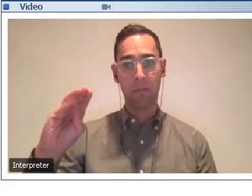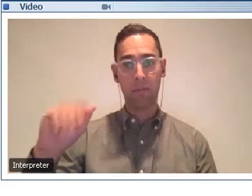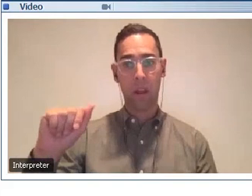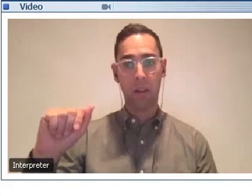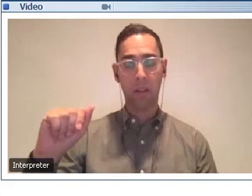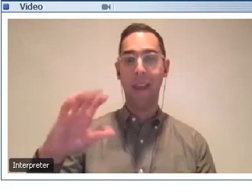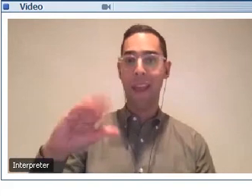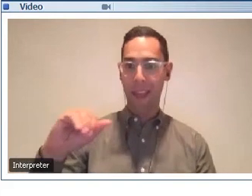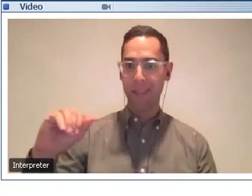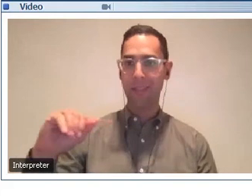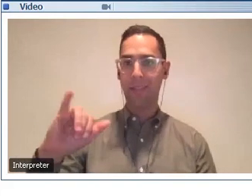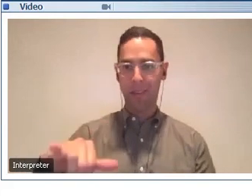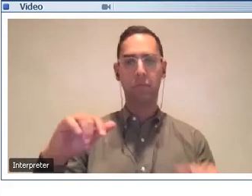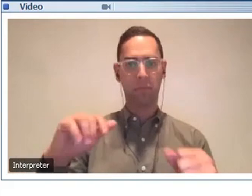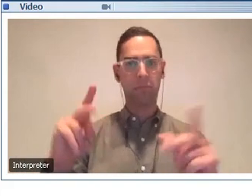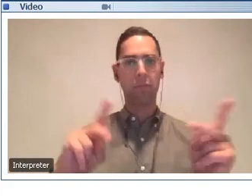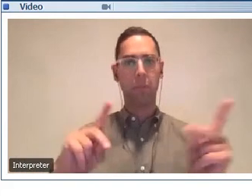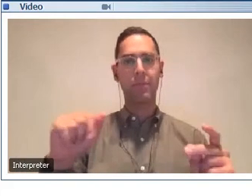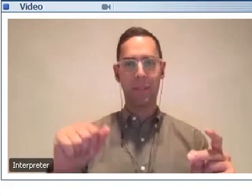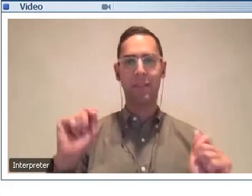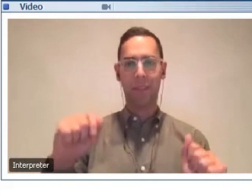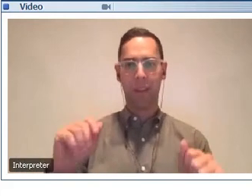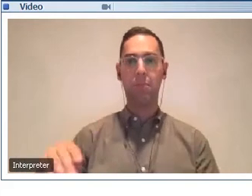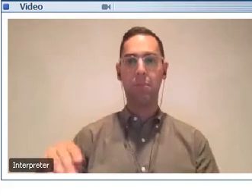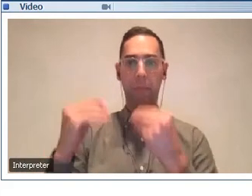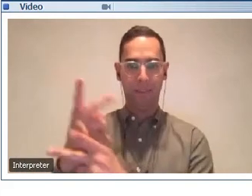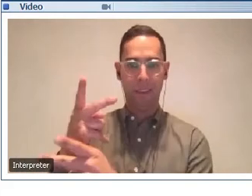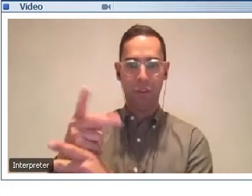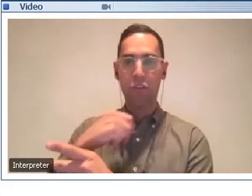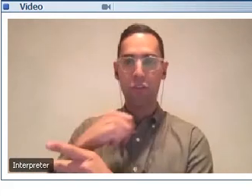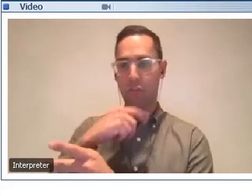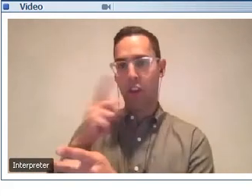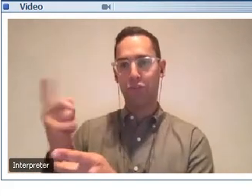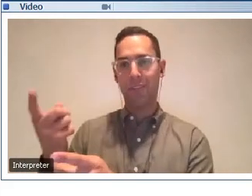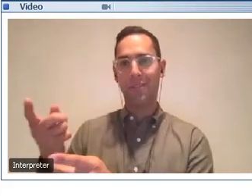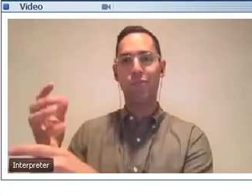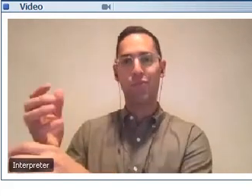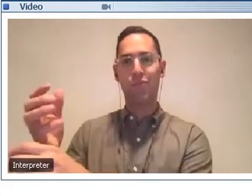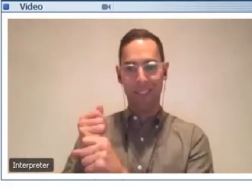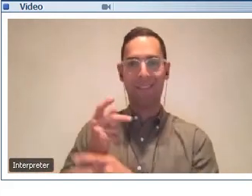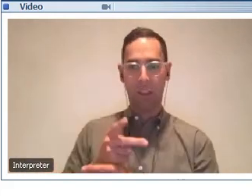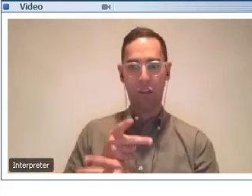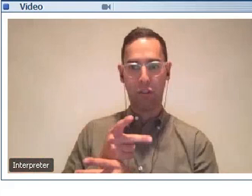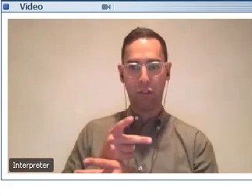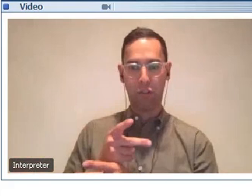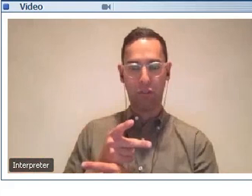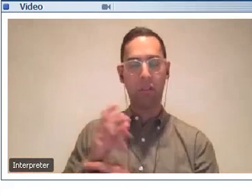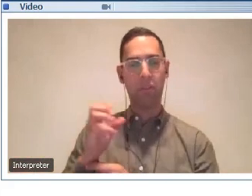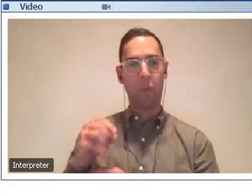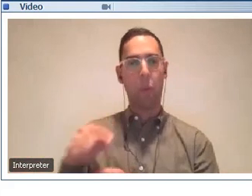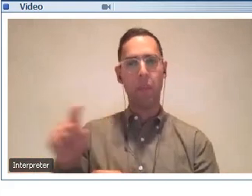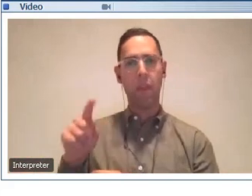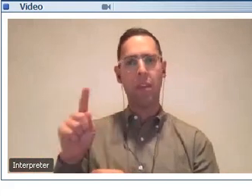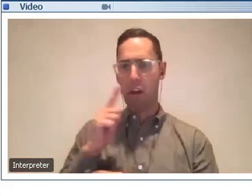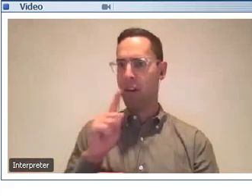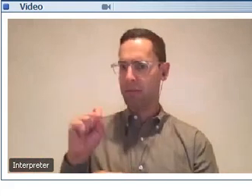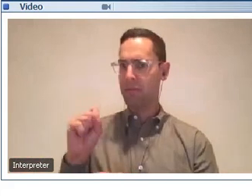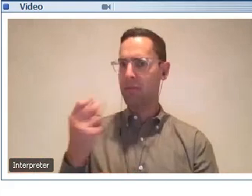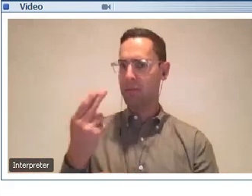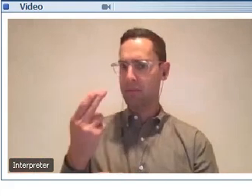receivers. So they need to be part of the stakeholder group that's making the decisions on paid leave.